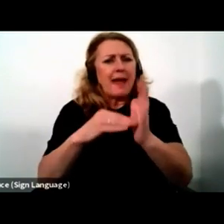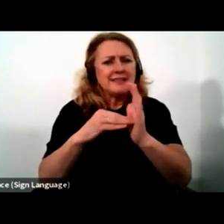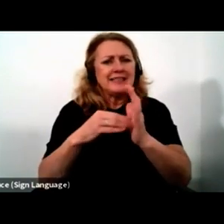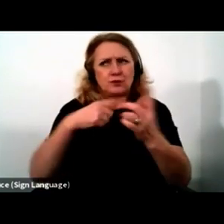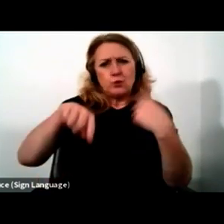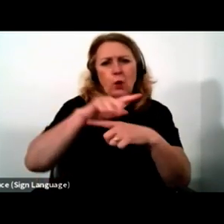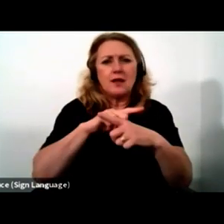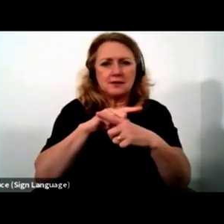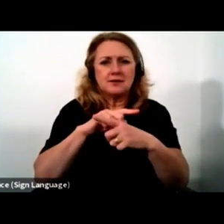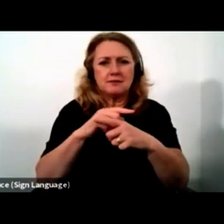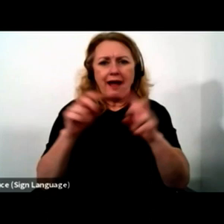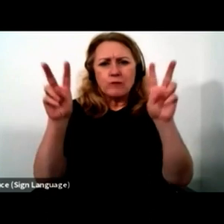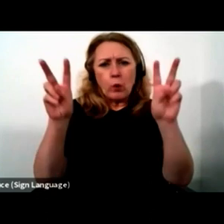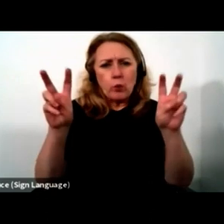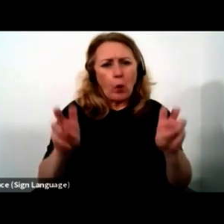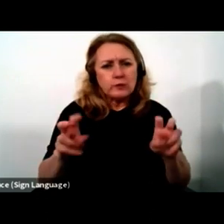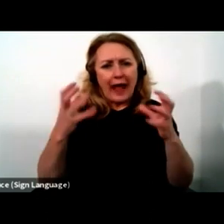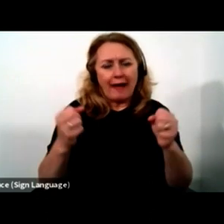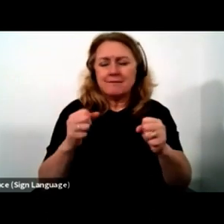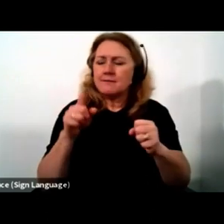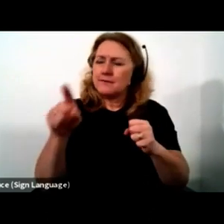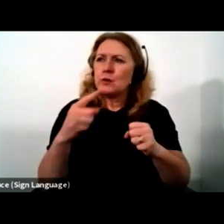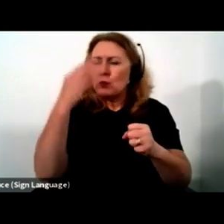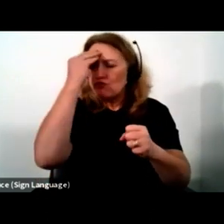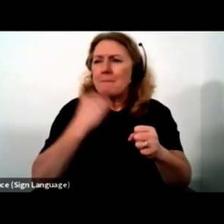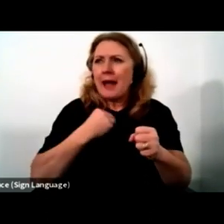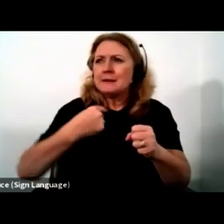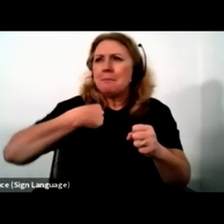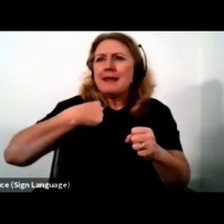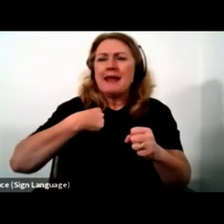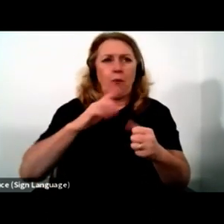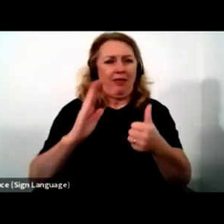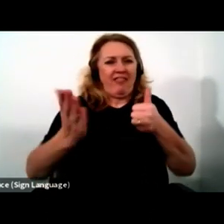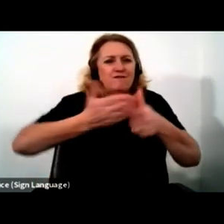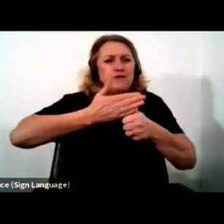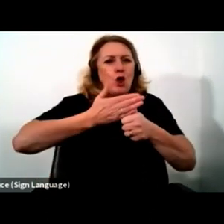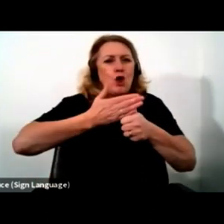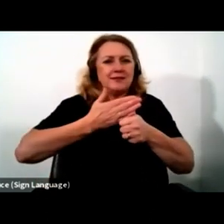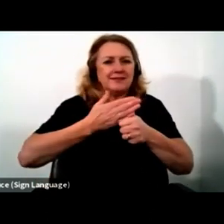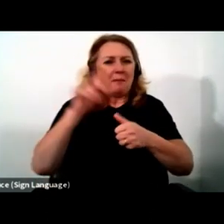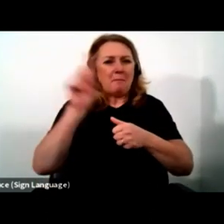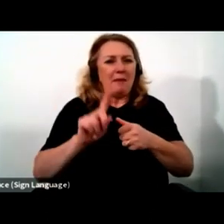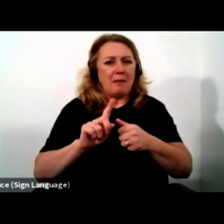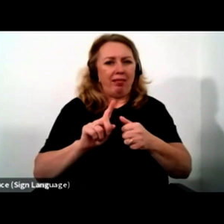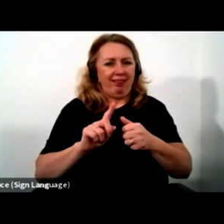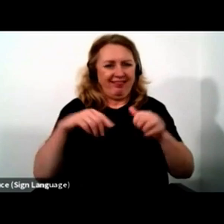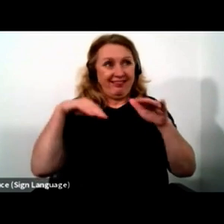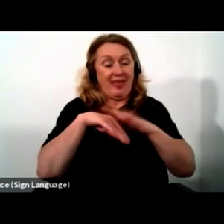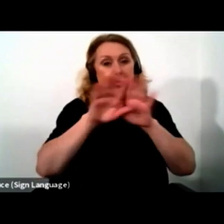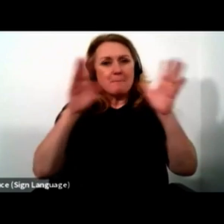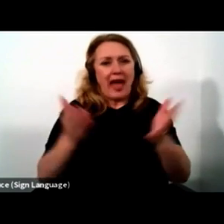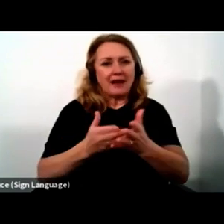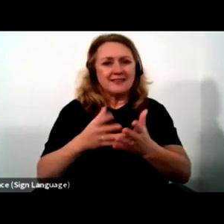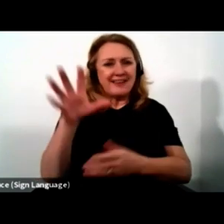to us. I wanted to quote a few of them here. So you reminded me that we are the first people of the planet on the African continent.